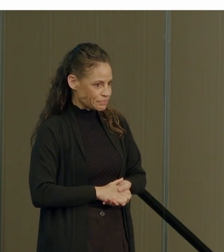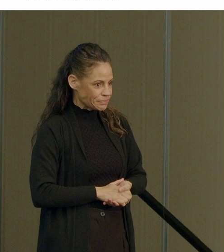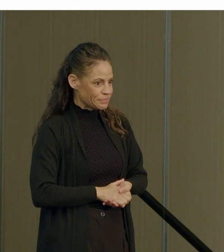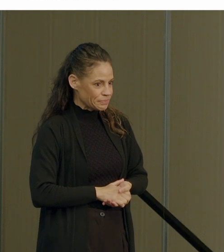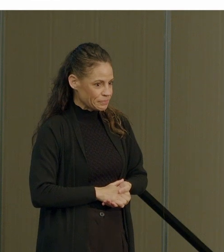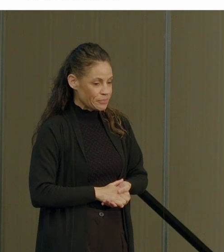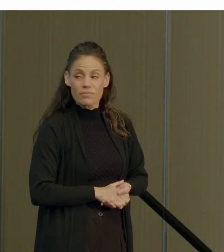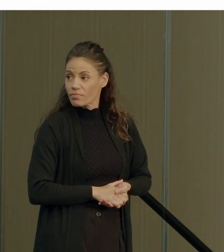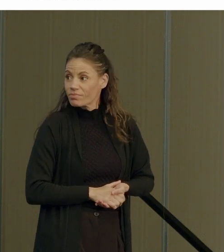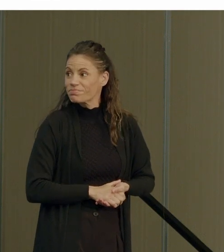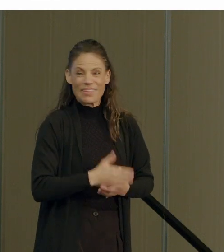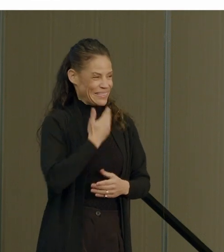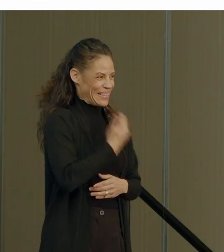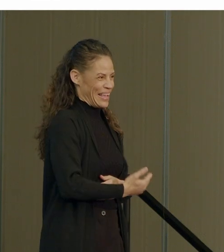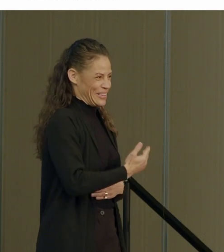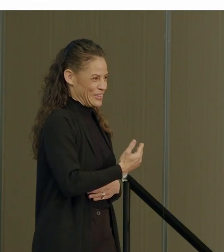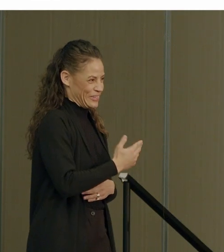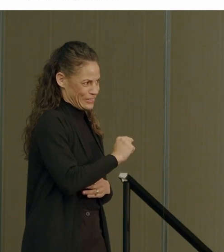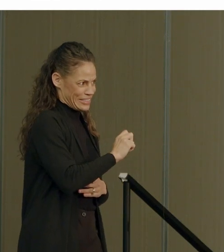Thank you, Perrin.